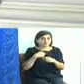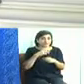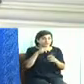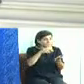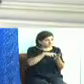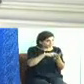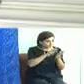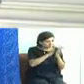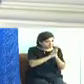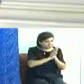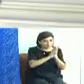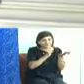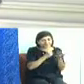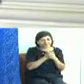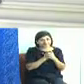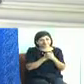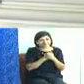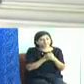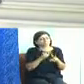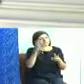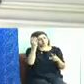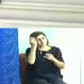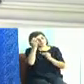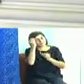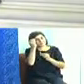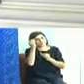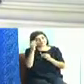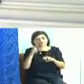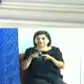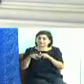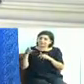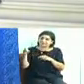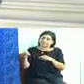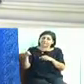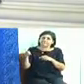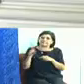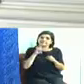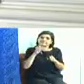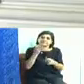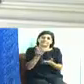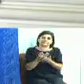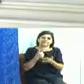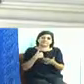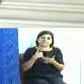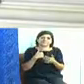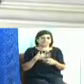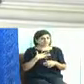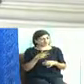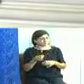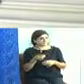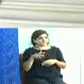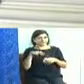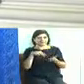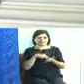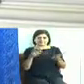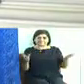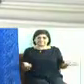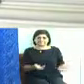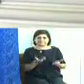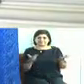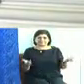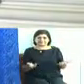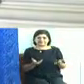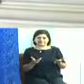Methodist. And actually, I was thinking about it as I was sitting down there. The very fact that I kind of like to stand here, you know,